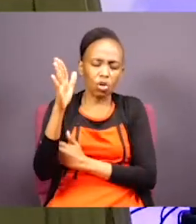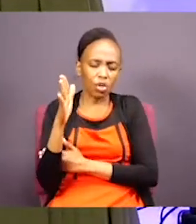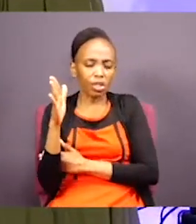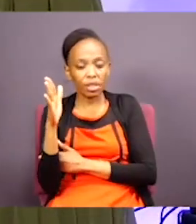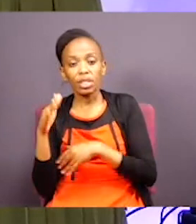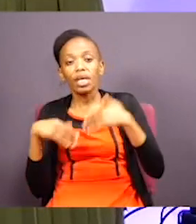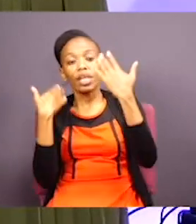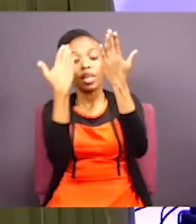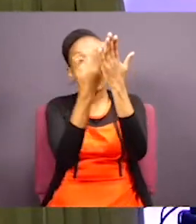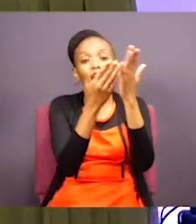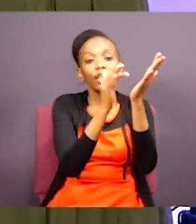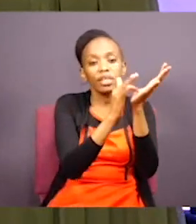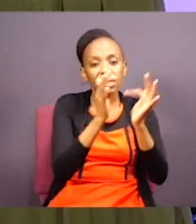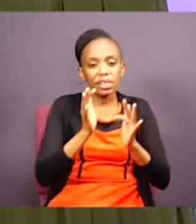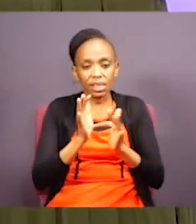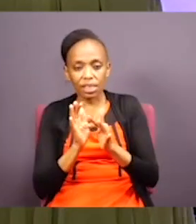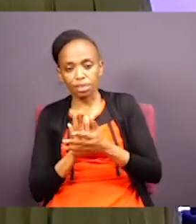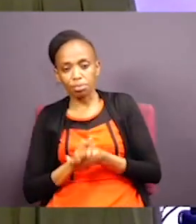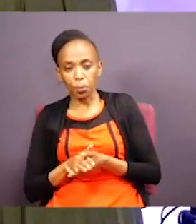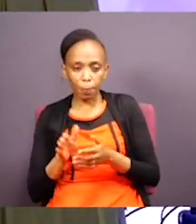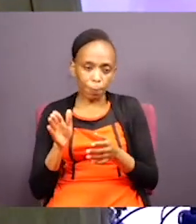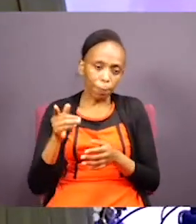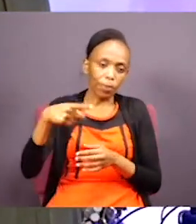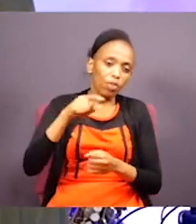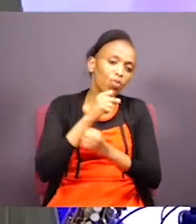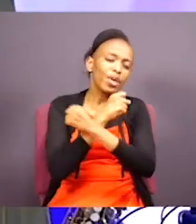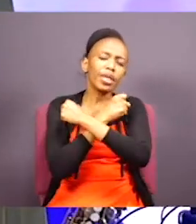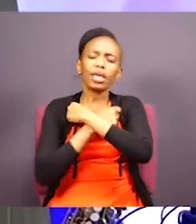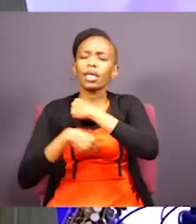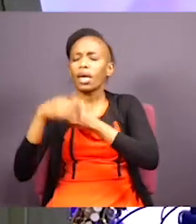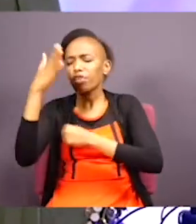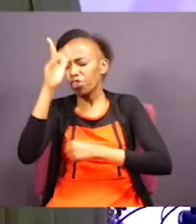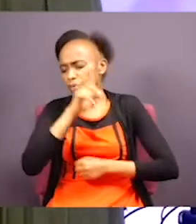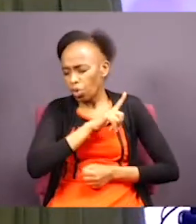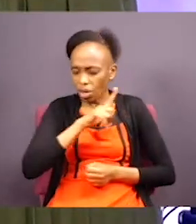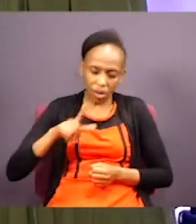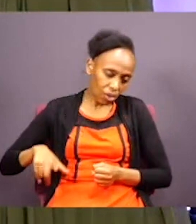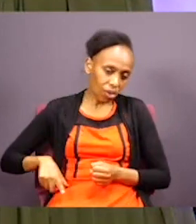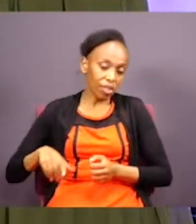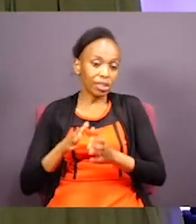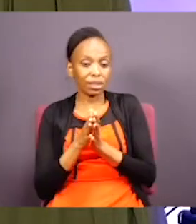Thank you, Jesus. We love you, Lord.